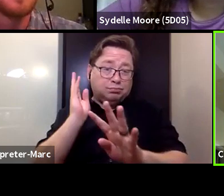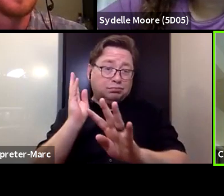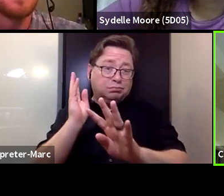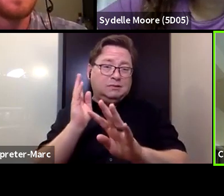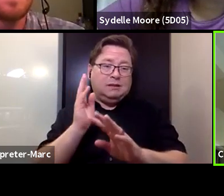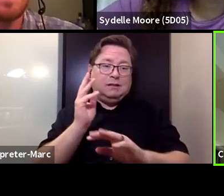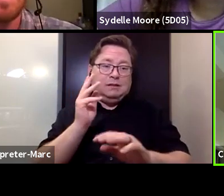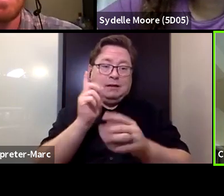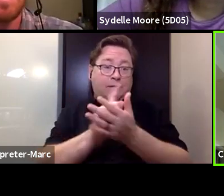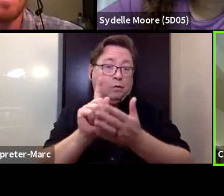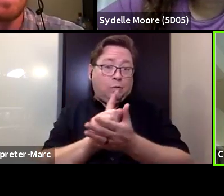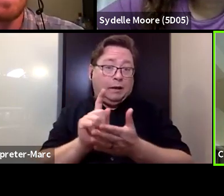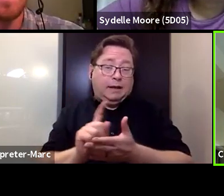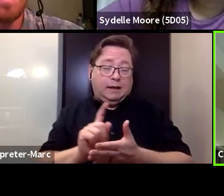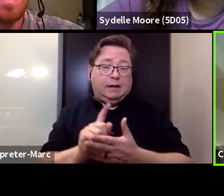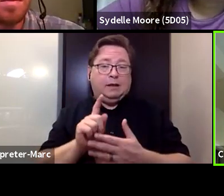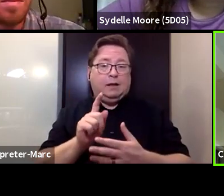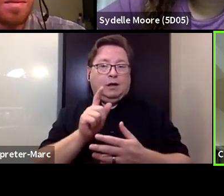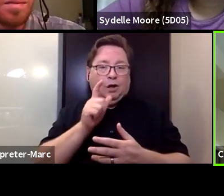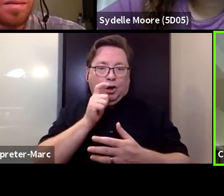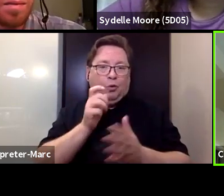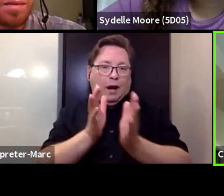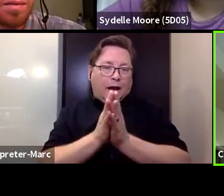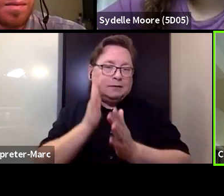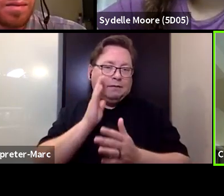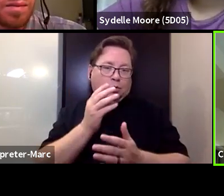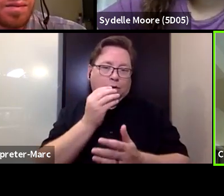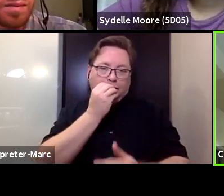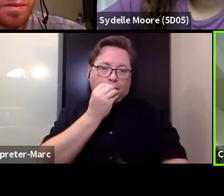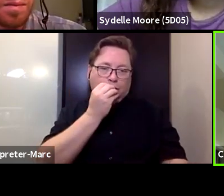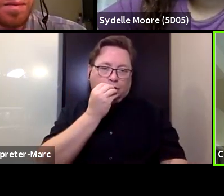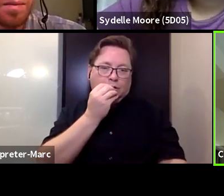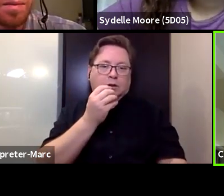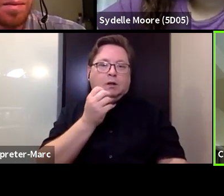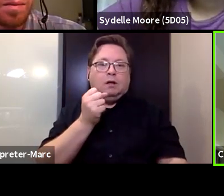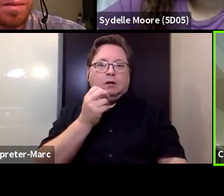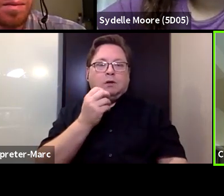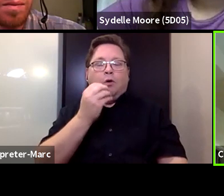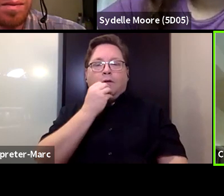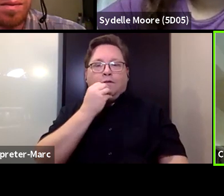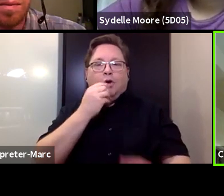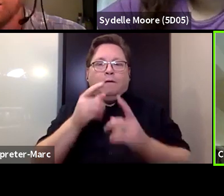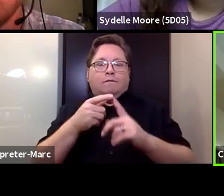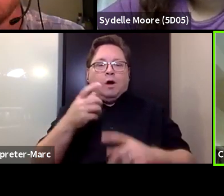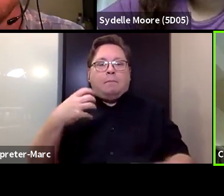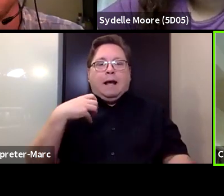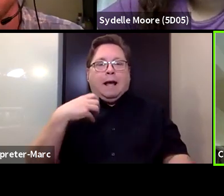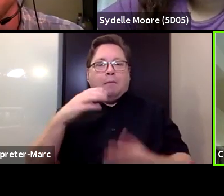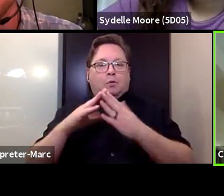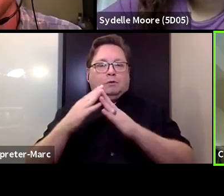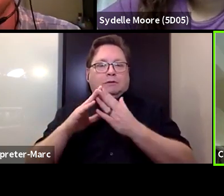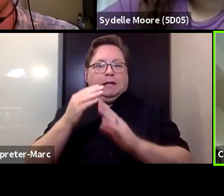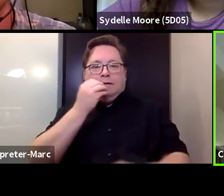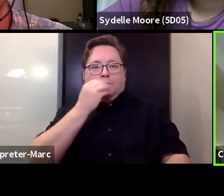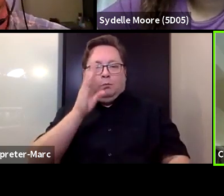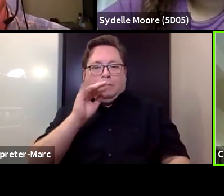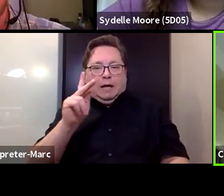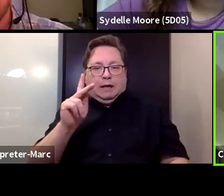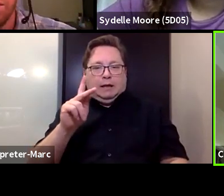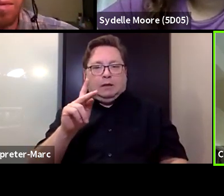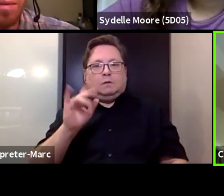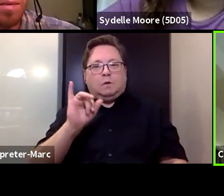Wednesday who are requesting food. So the food comes from the Capital City Food Bank. So that's